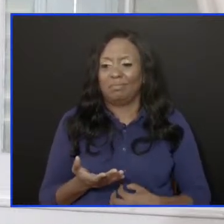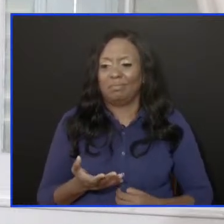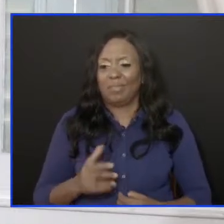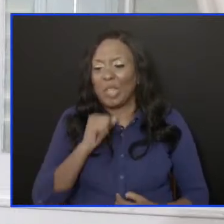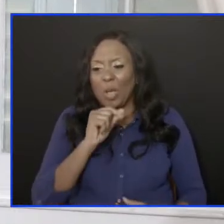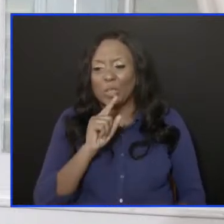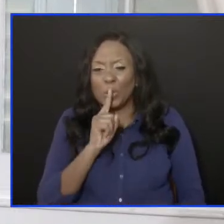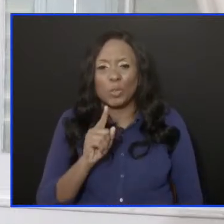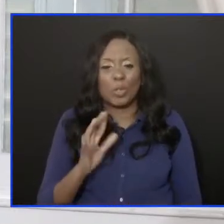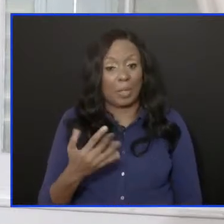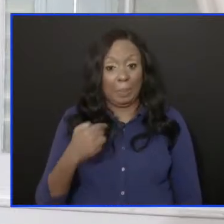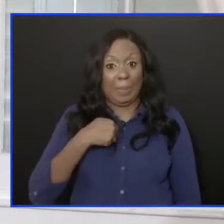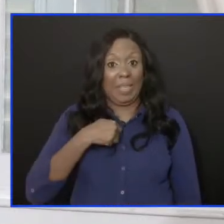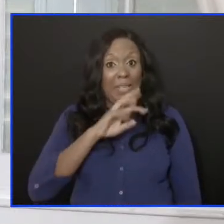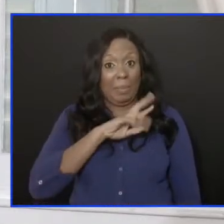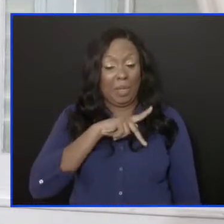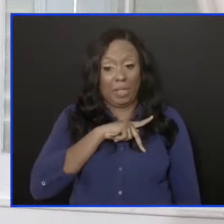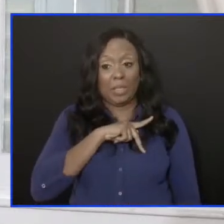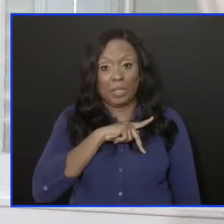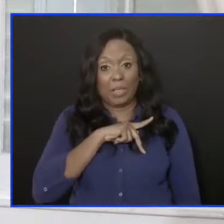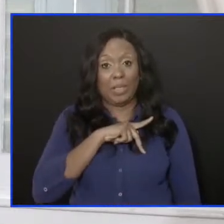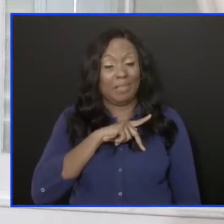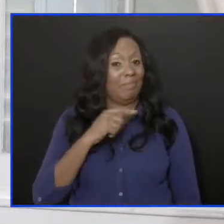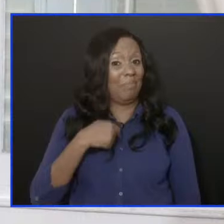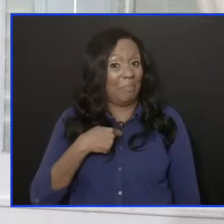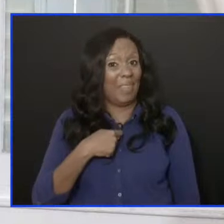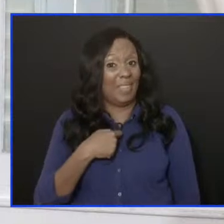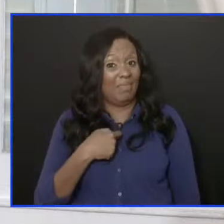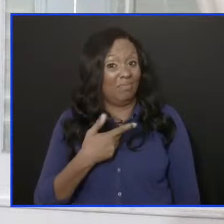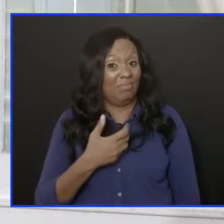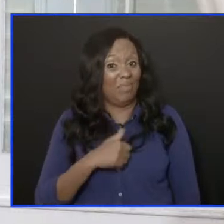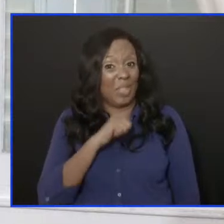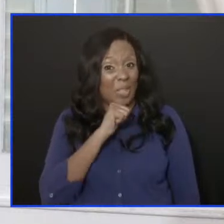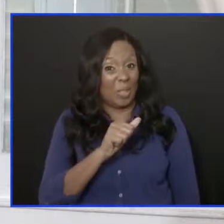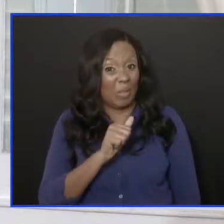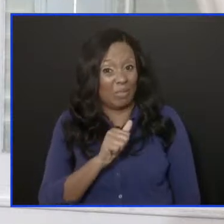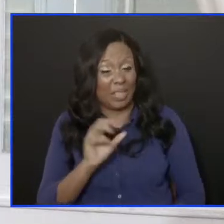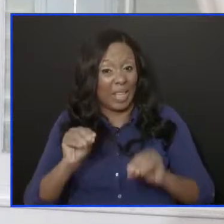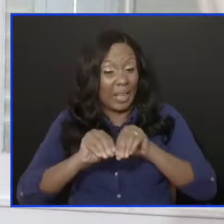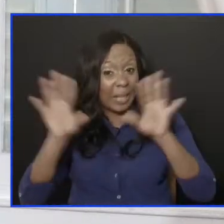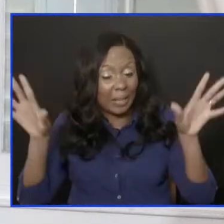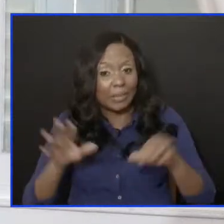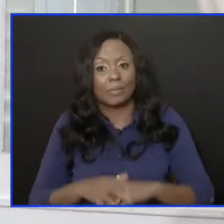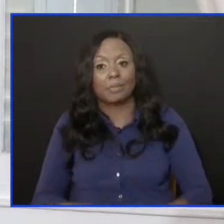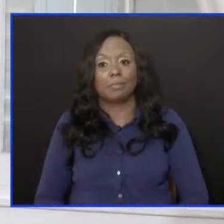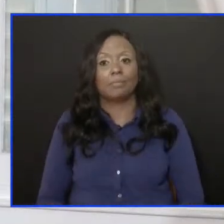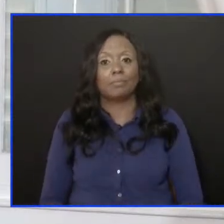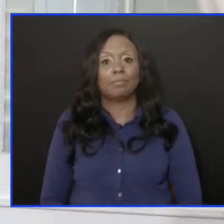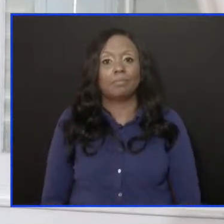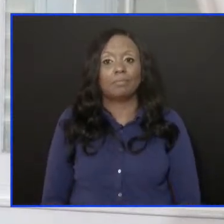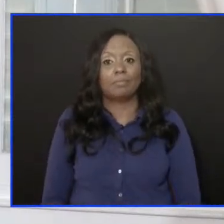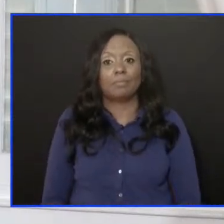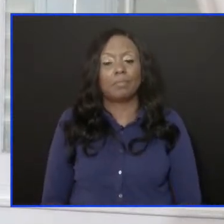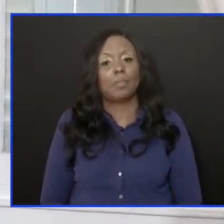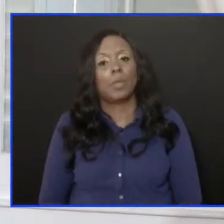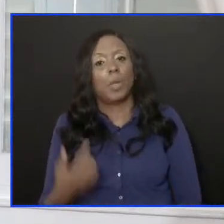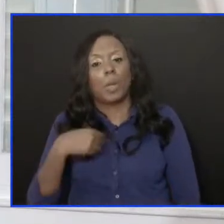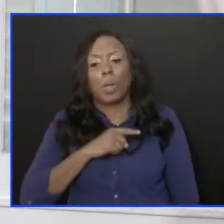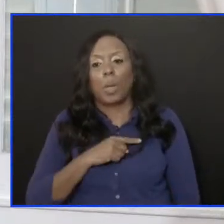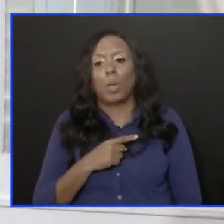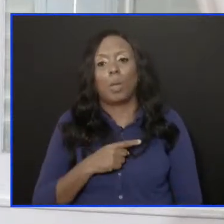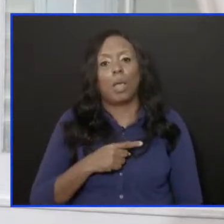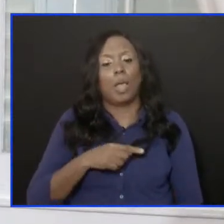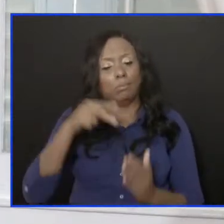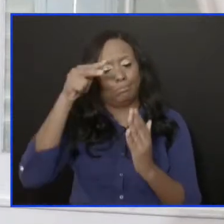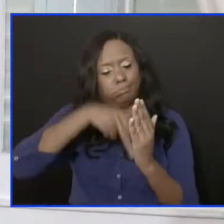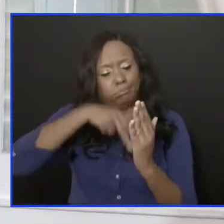until the persons who drafted the legislation actually, along with the acting attorney general, went through the legislation piece